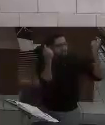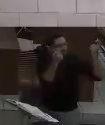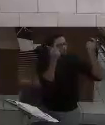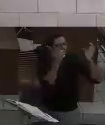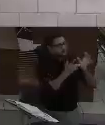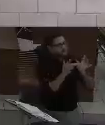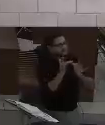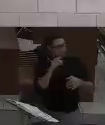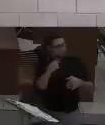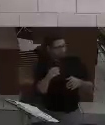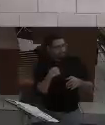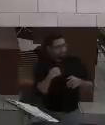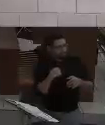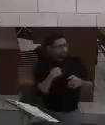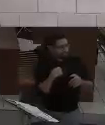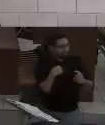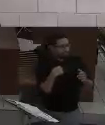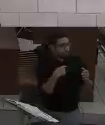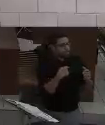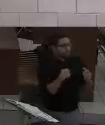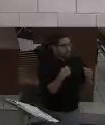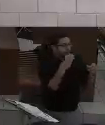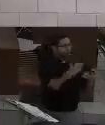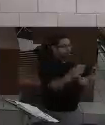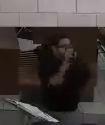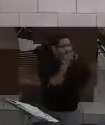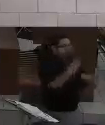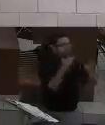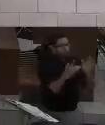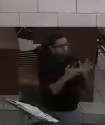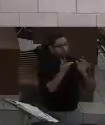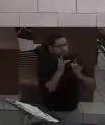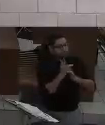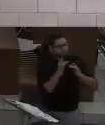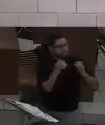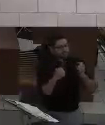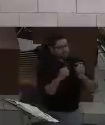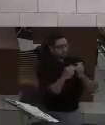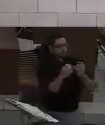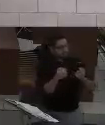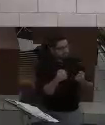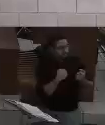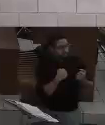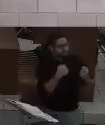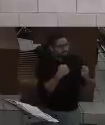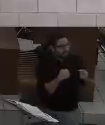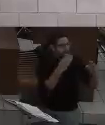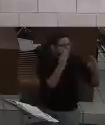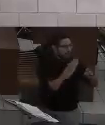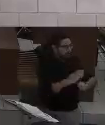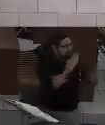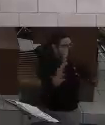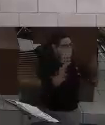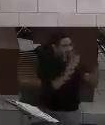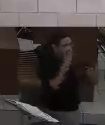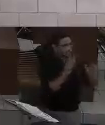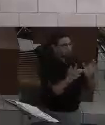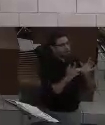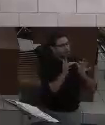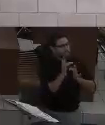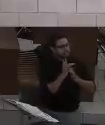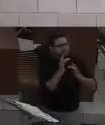me. When I was in trouble, Jesus lifted me. When I was in trouble,